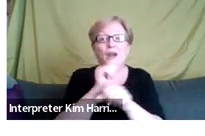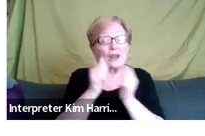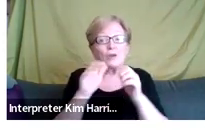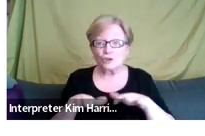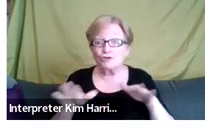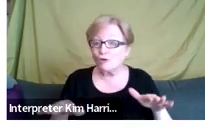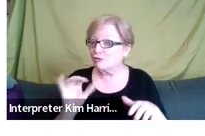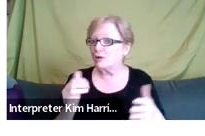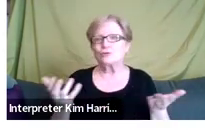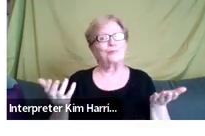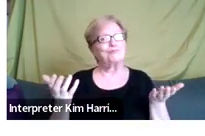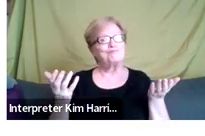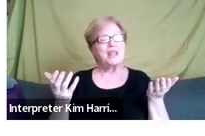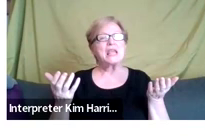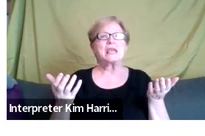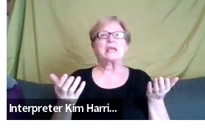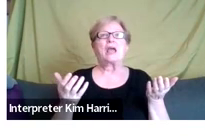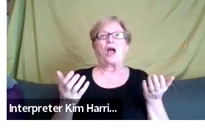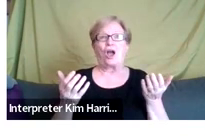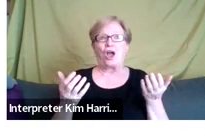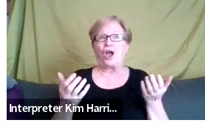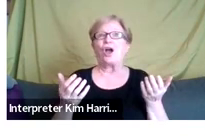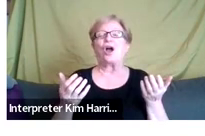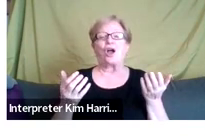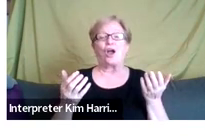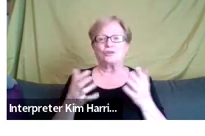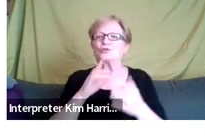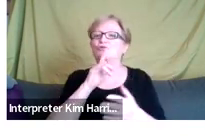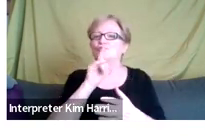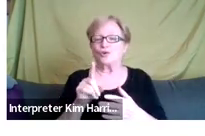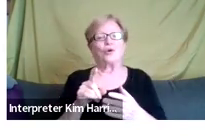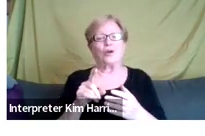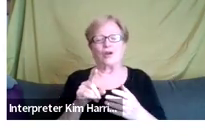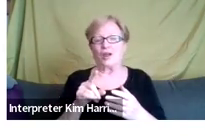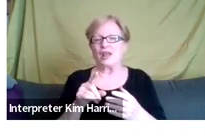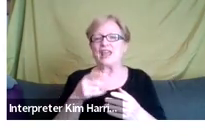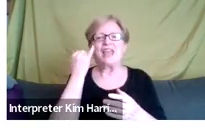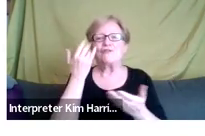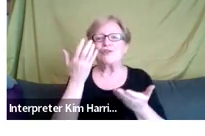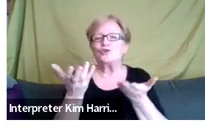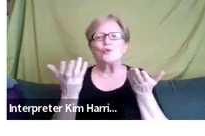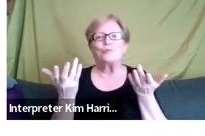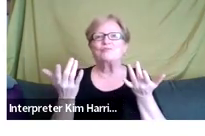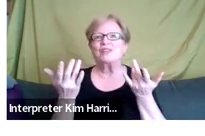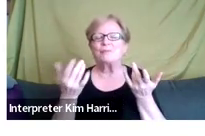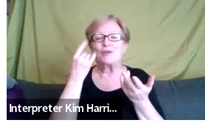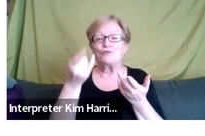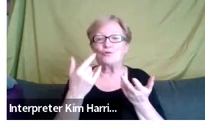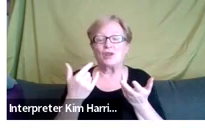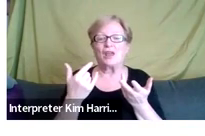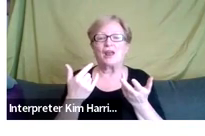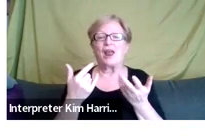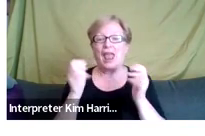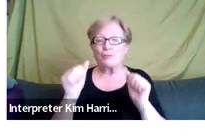so, that's very much, much true. So I don't know if you can, you're free to put it to the